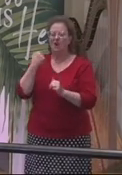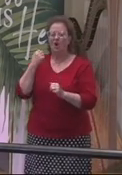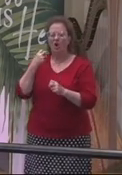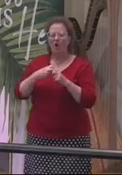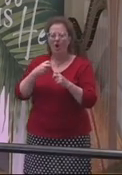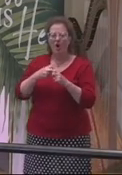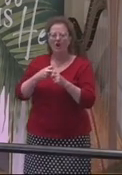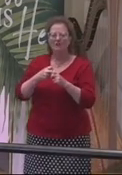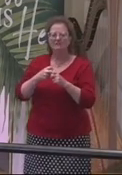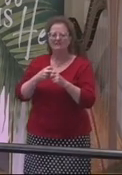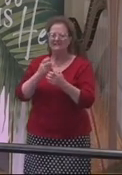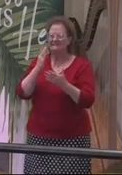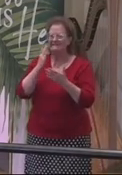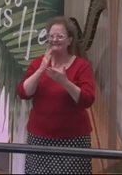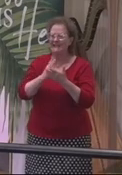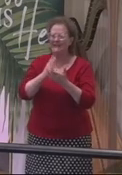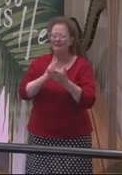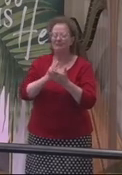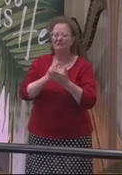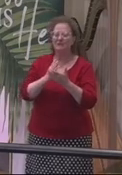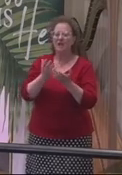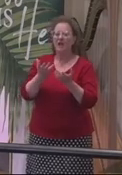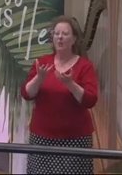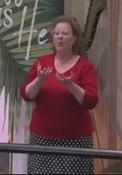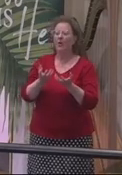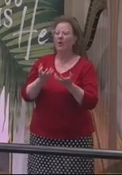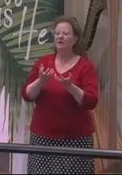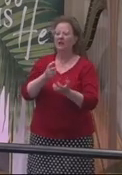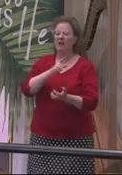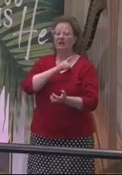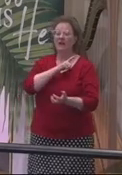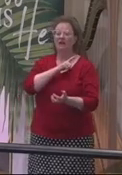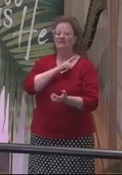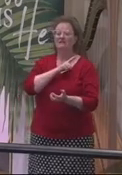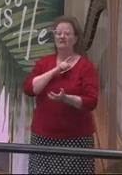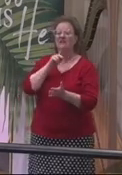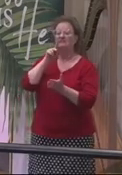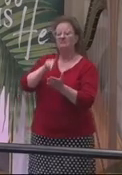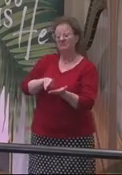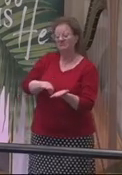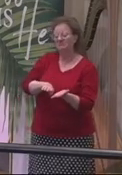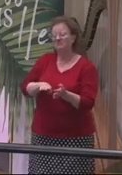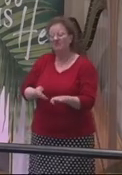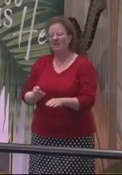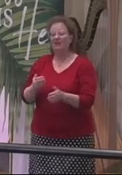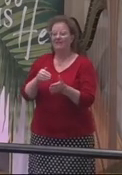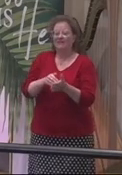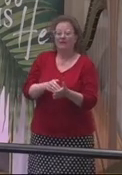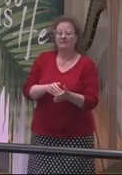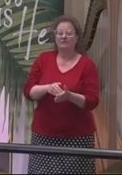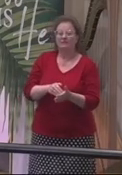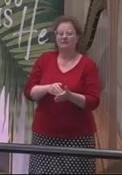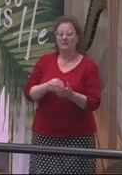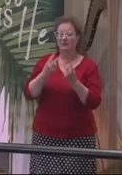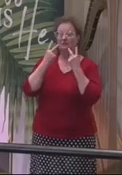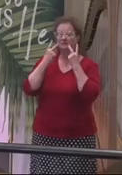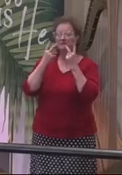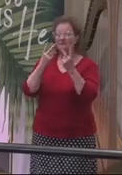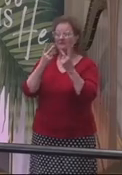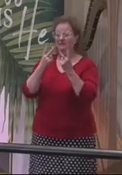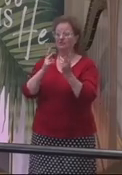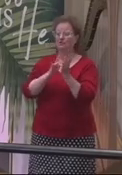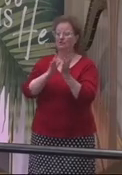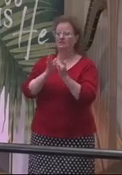problem. They wanted to get Lazarus back into a tomb. But once they saw Jesus on that